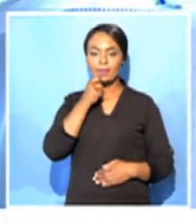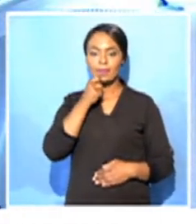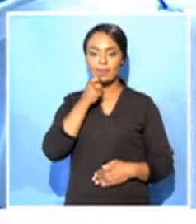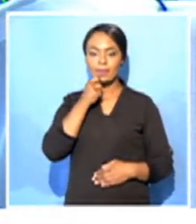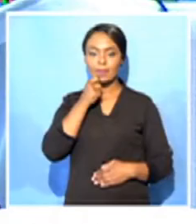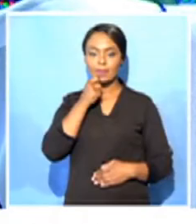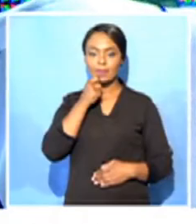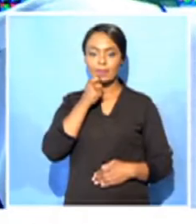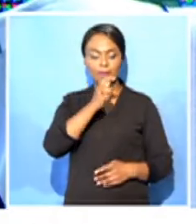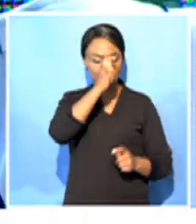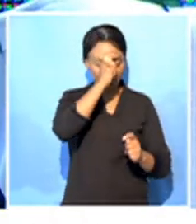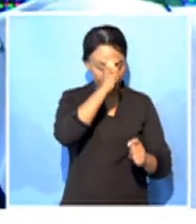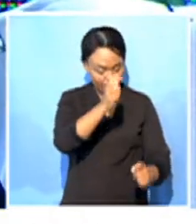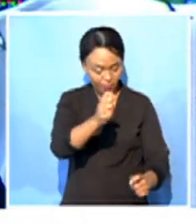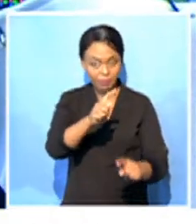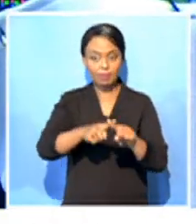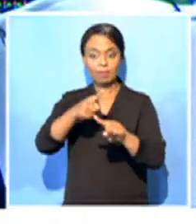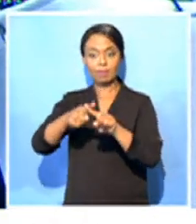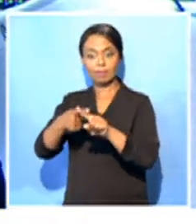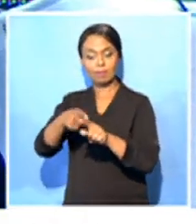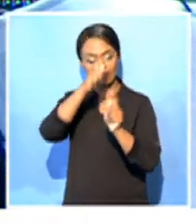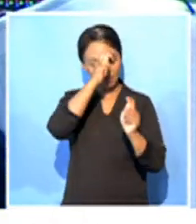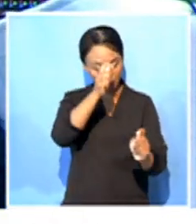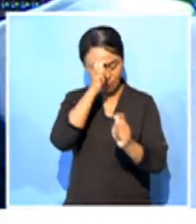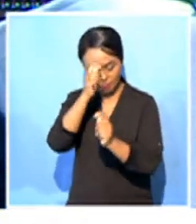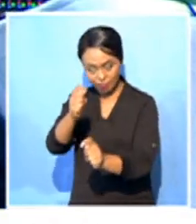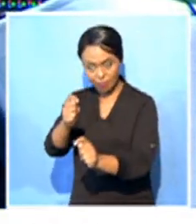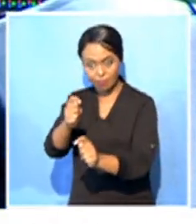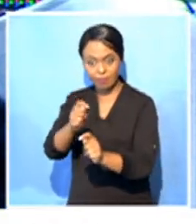Your Majesties, Excellencies,